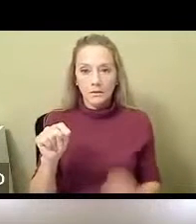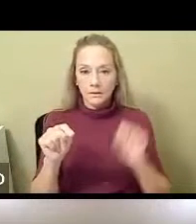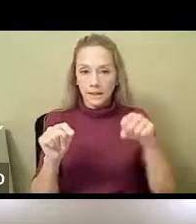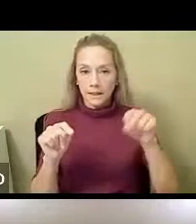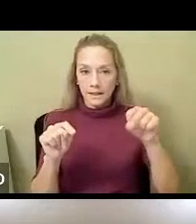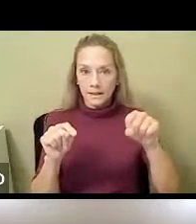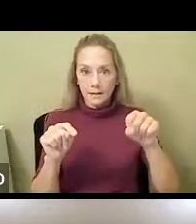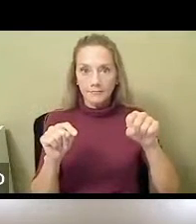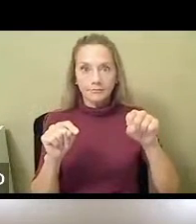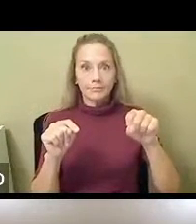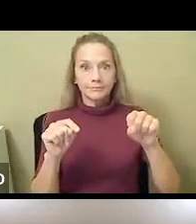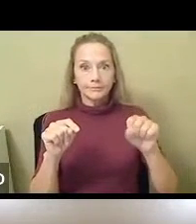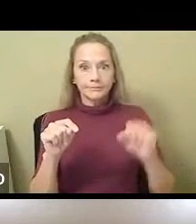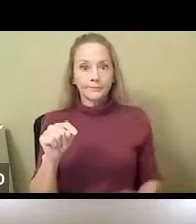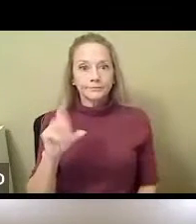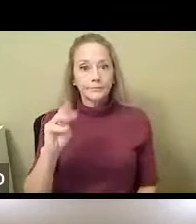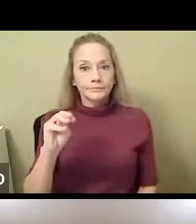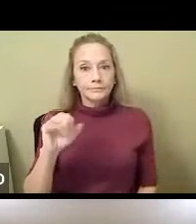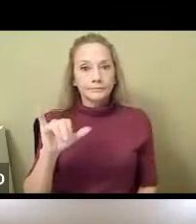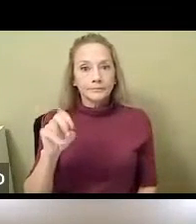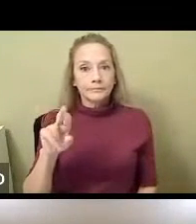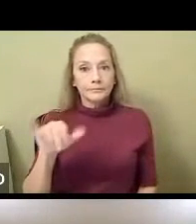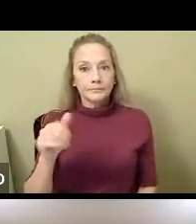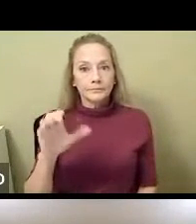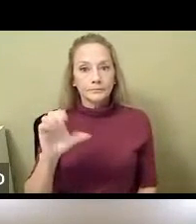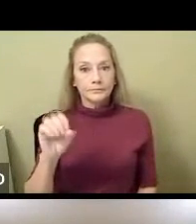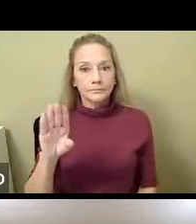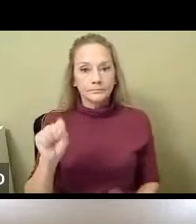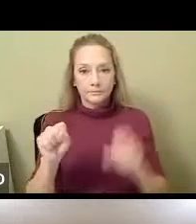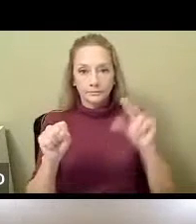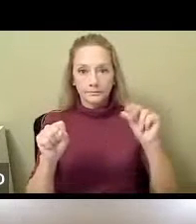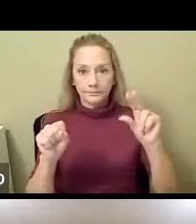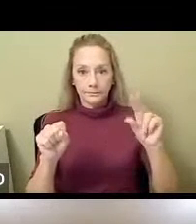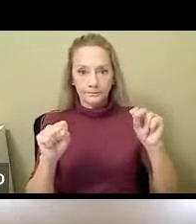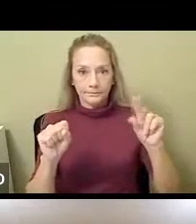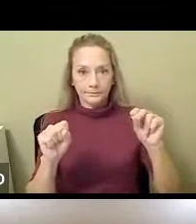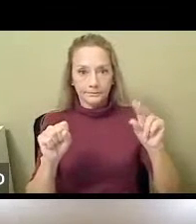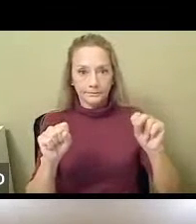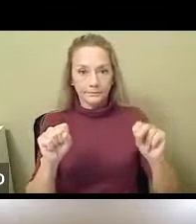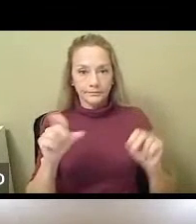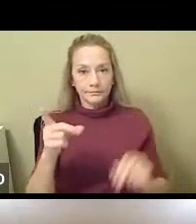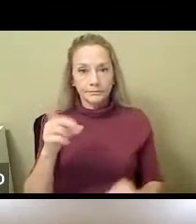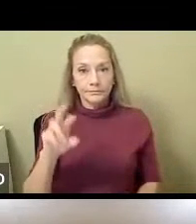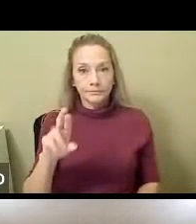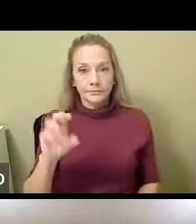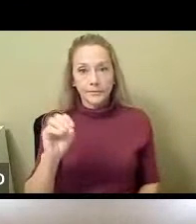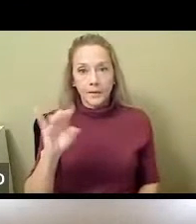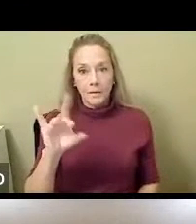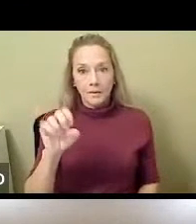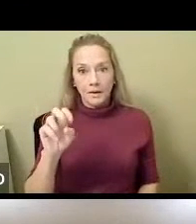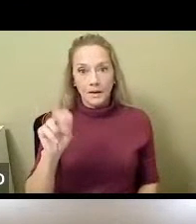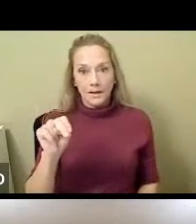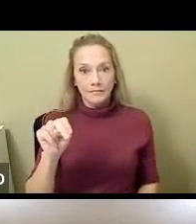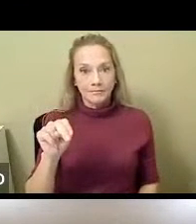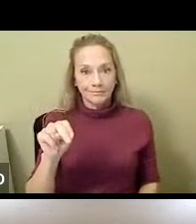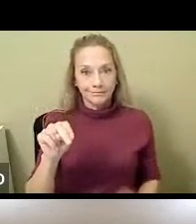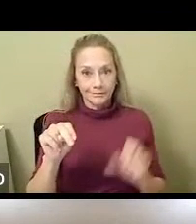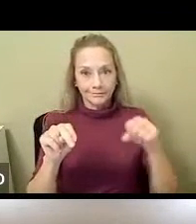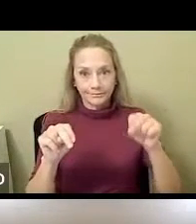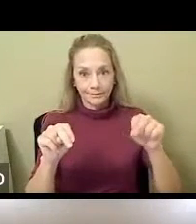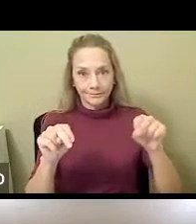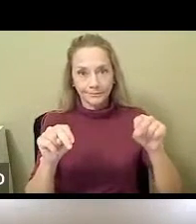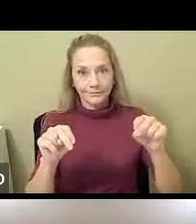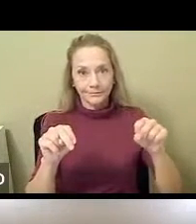Yes. Mayor Jacobs? No. Dr. O'Brien?